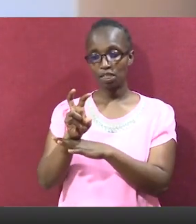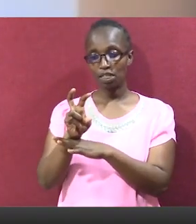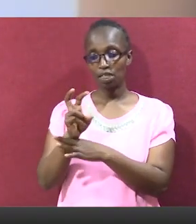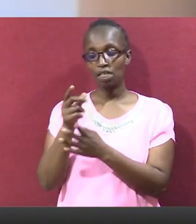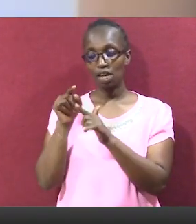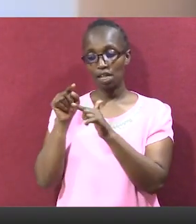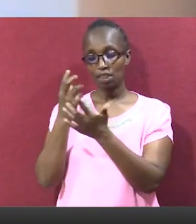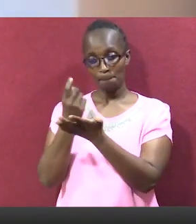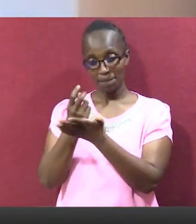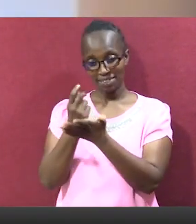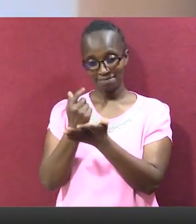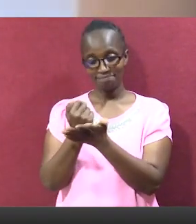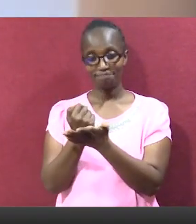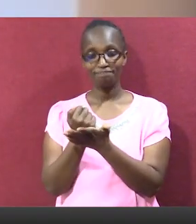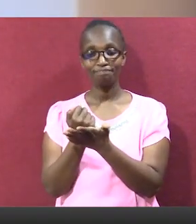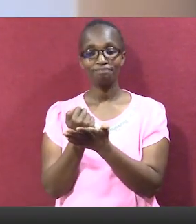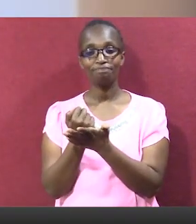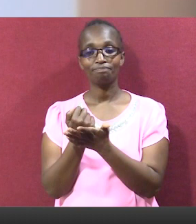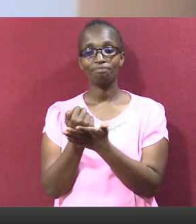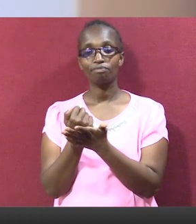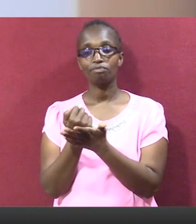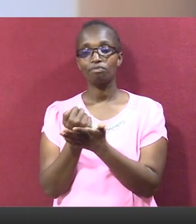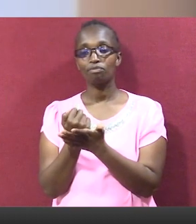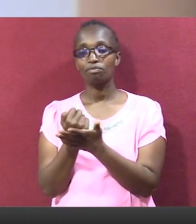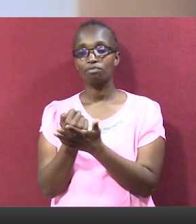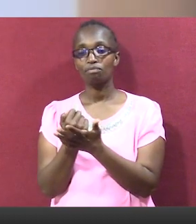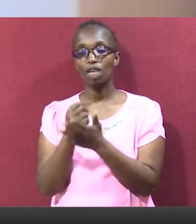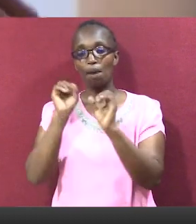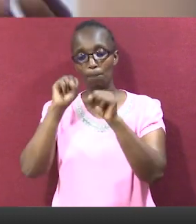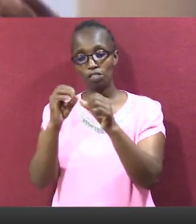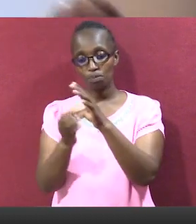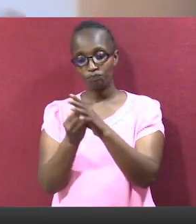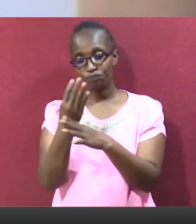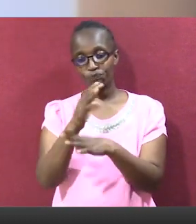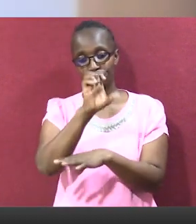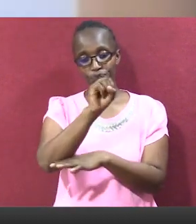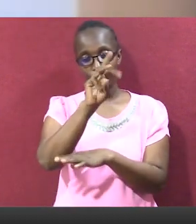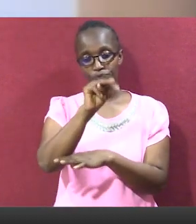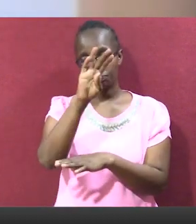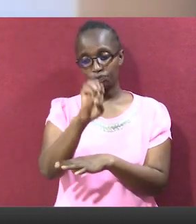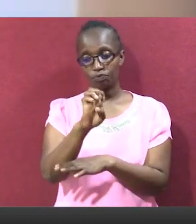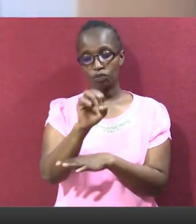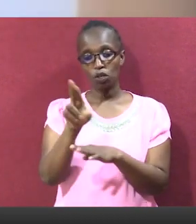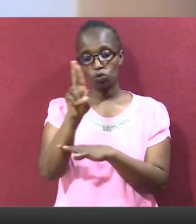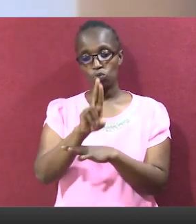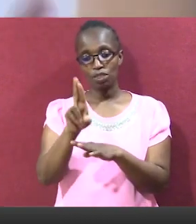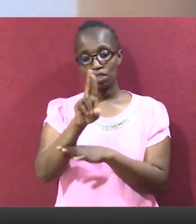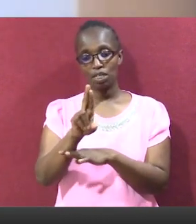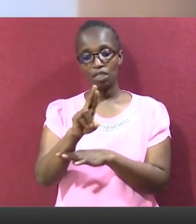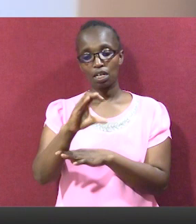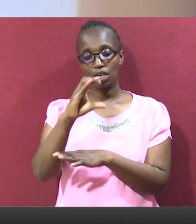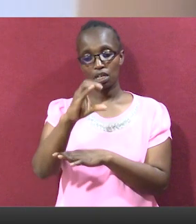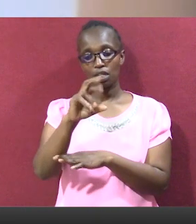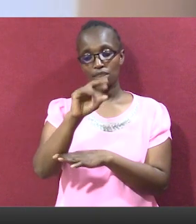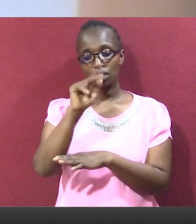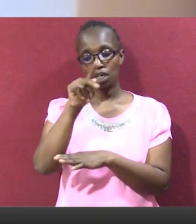cryptocurrency can even be applied to the SMEs here that you can tax